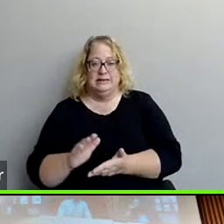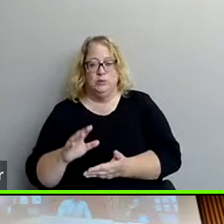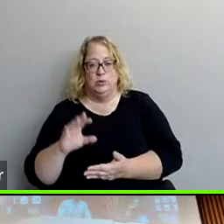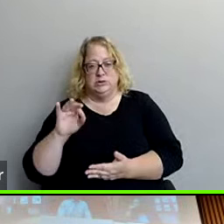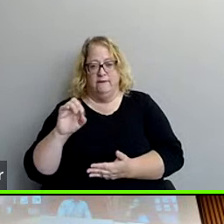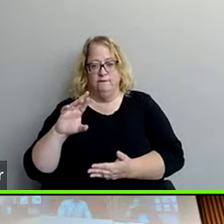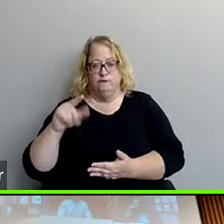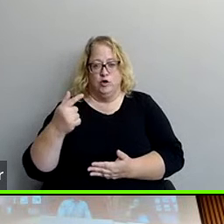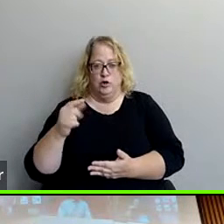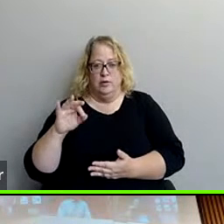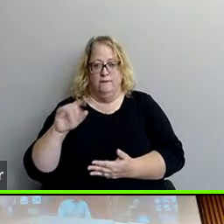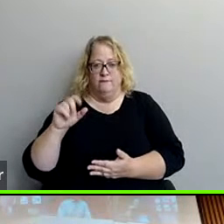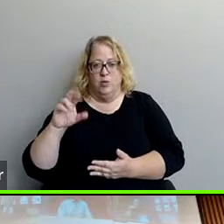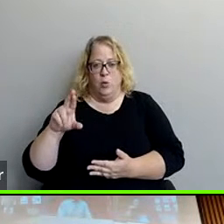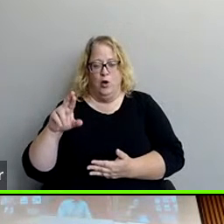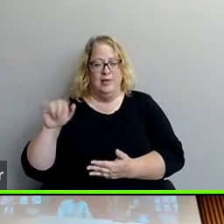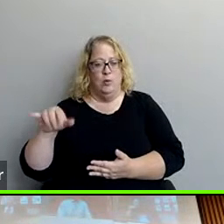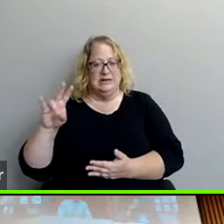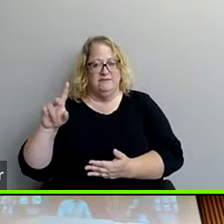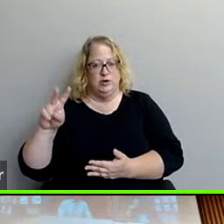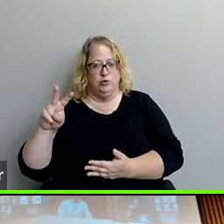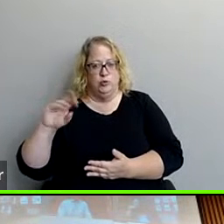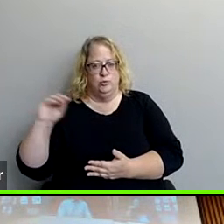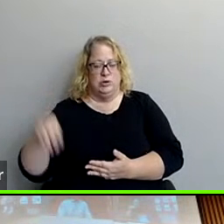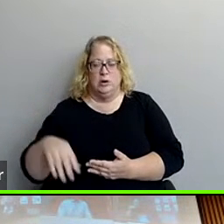4. They were 72% off.